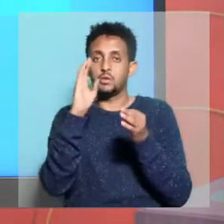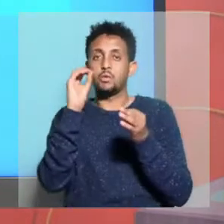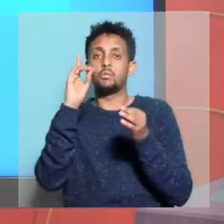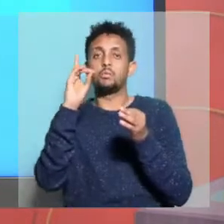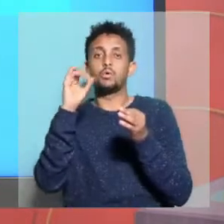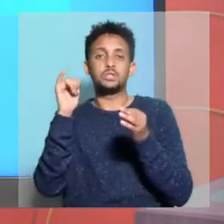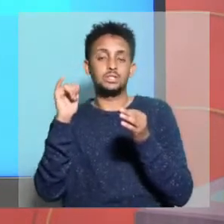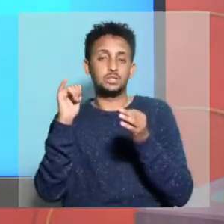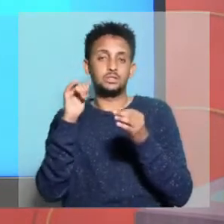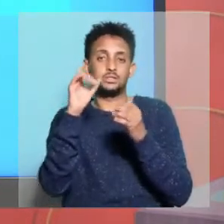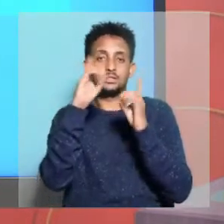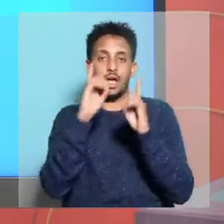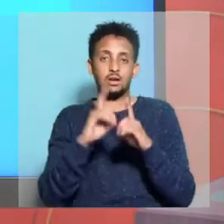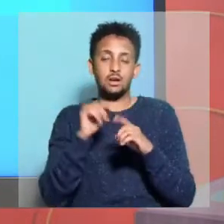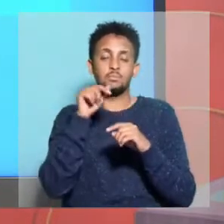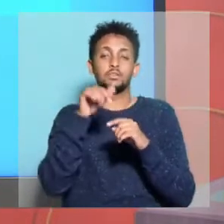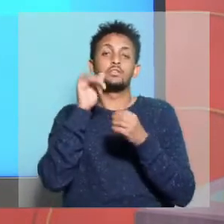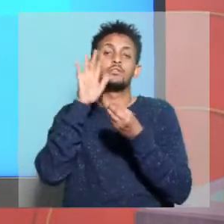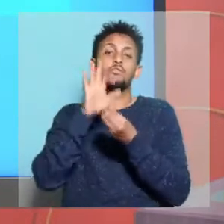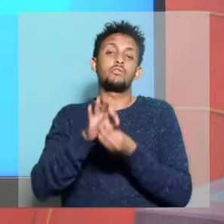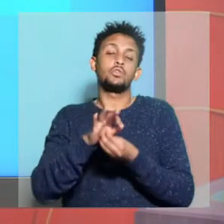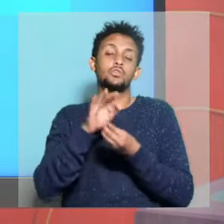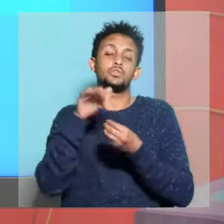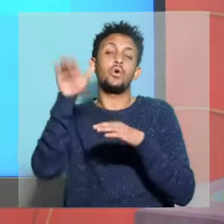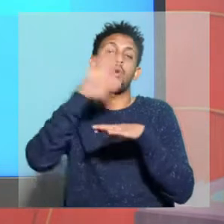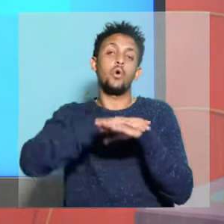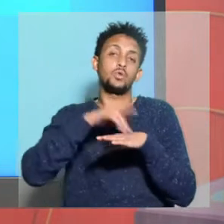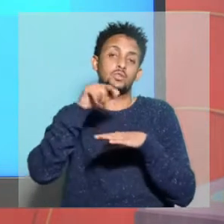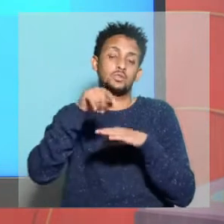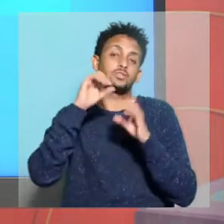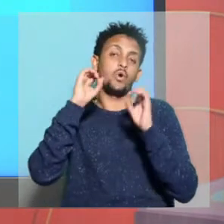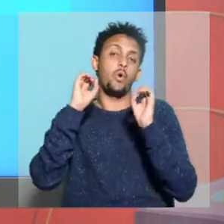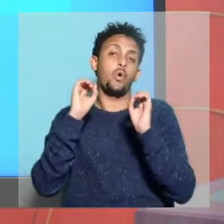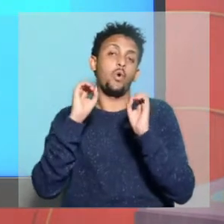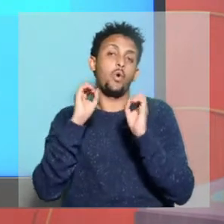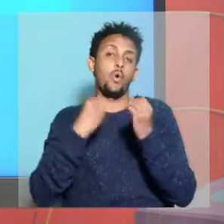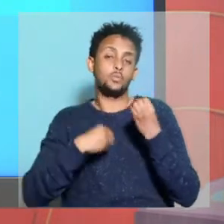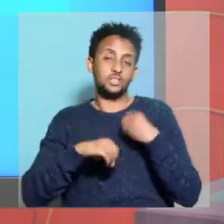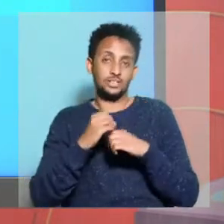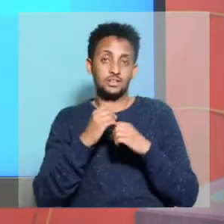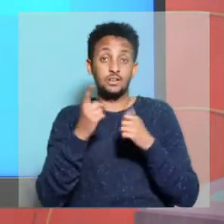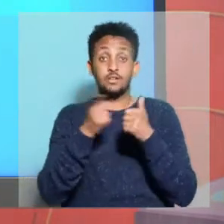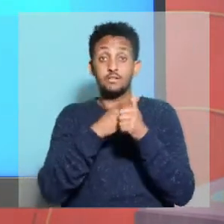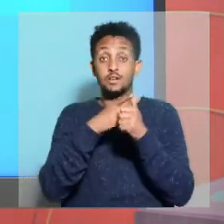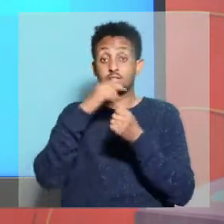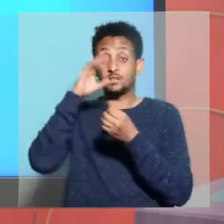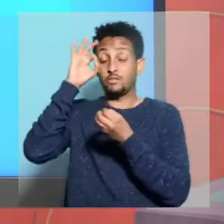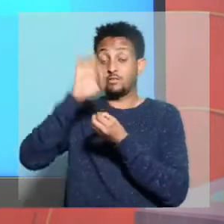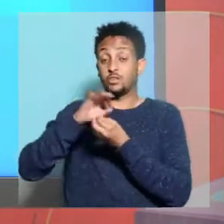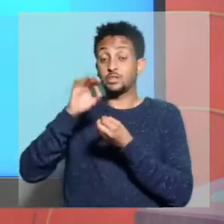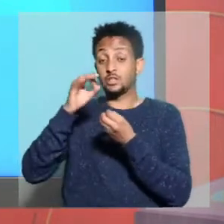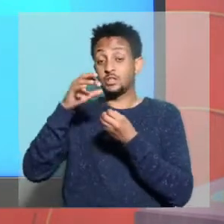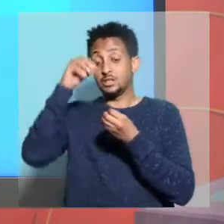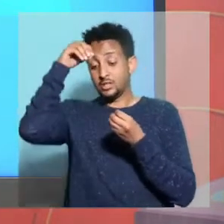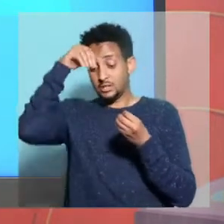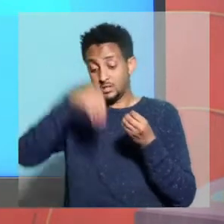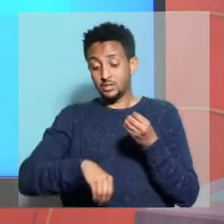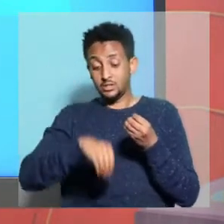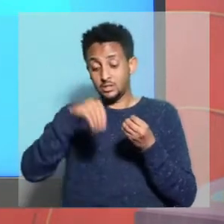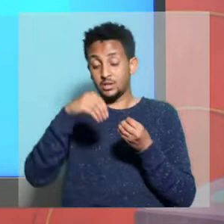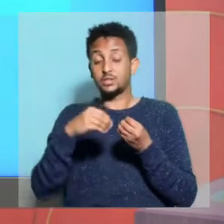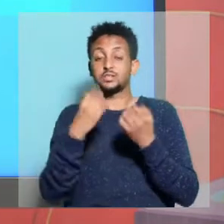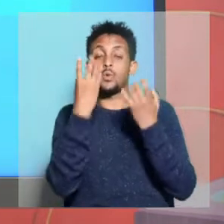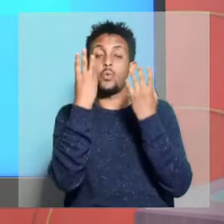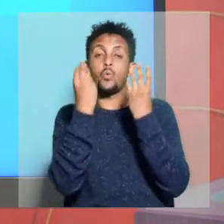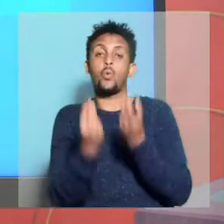each. In this case, what are the force exerted on this object? The first force which is acting on this object is a